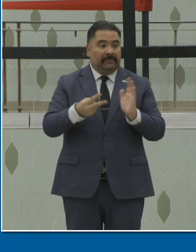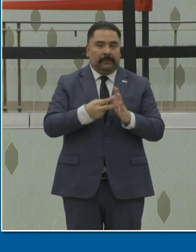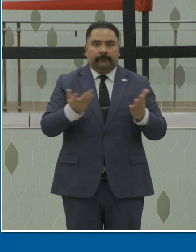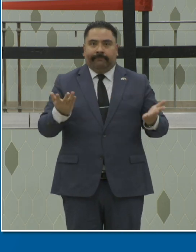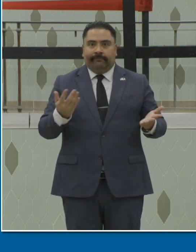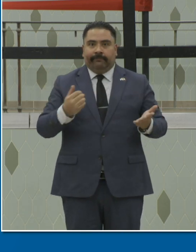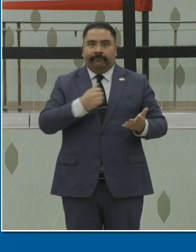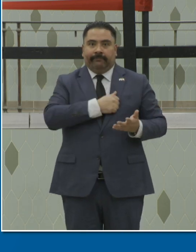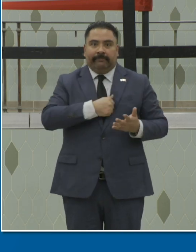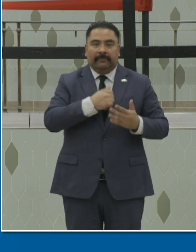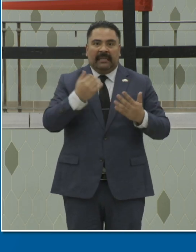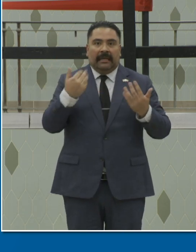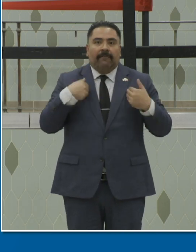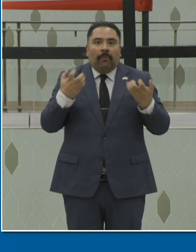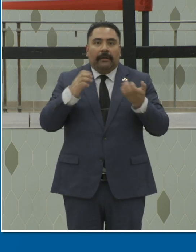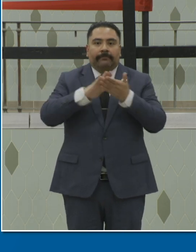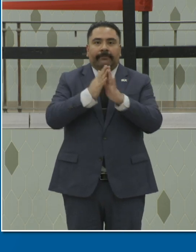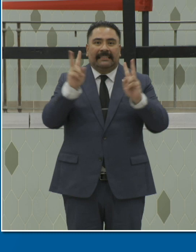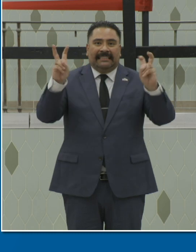a bridge.